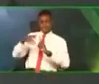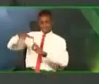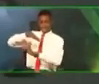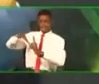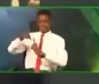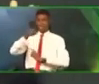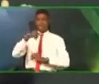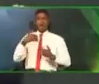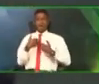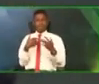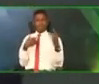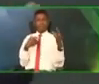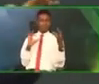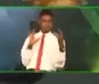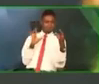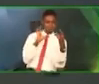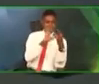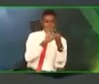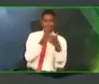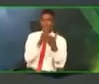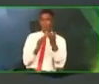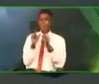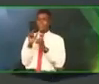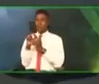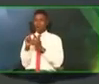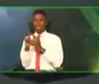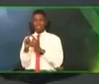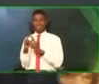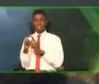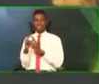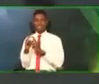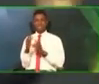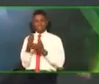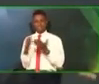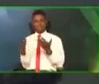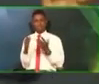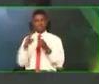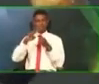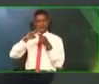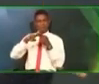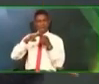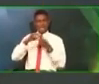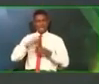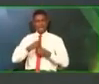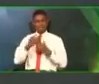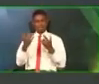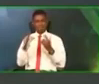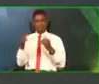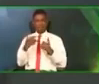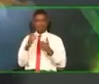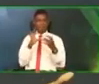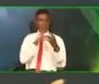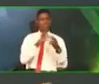have associated certain words. Are we together now? Certain vocabulary expressions to certain